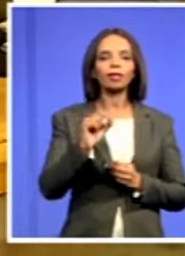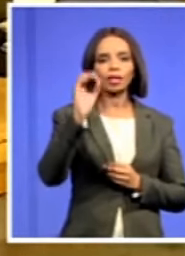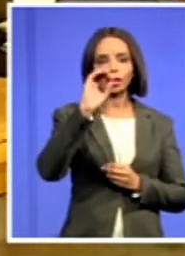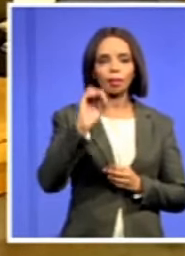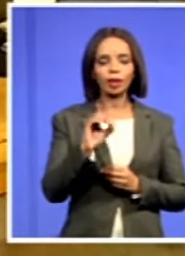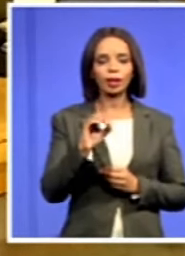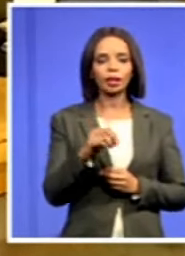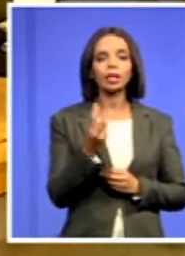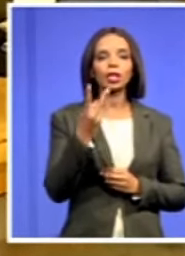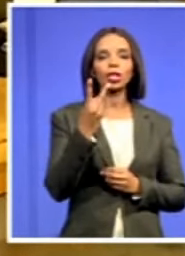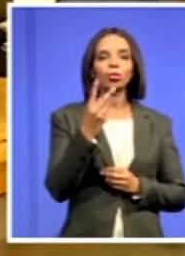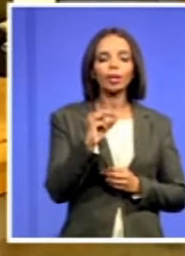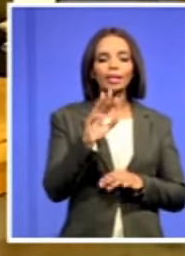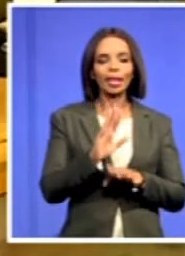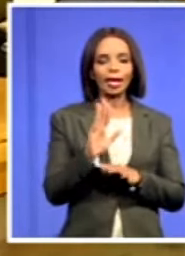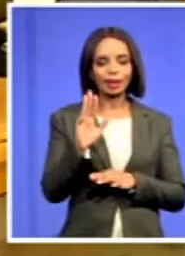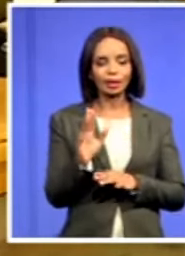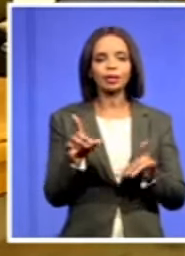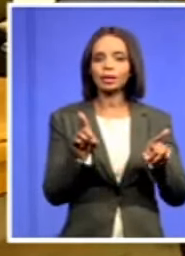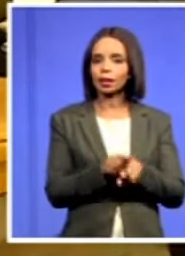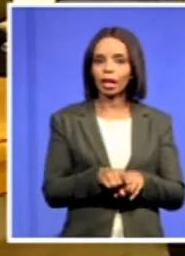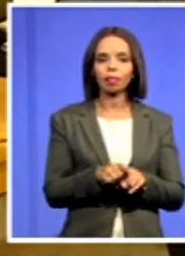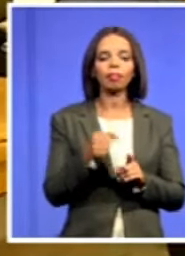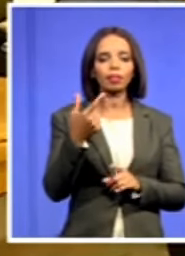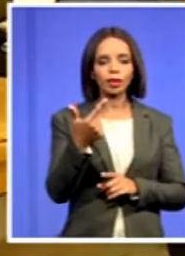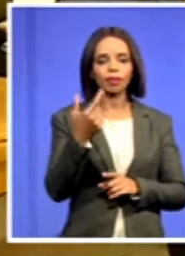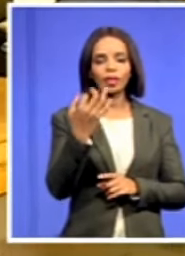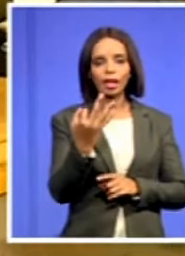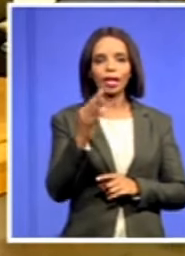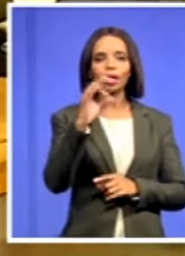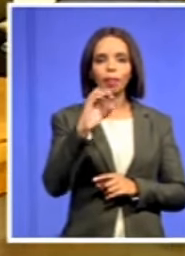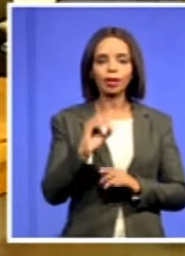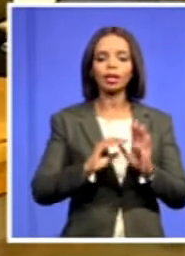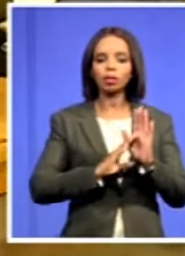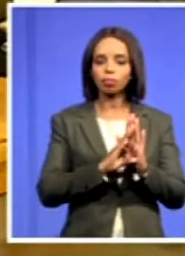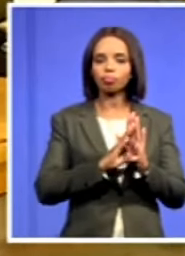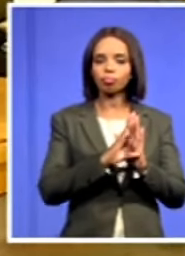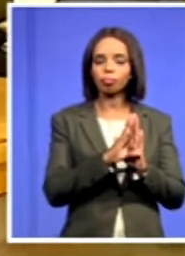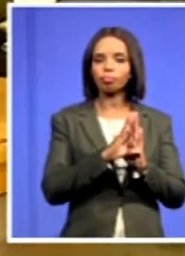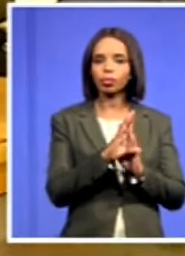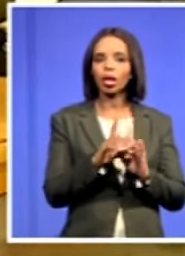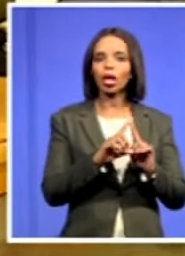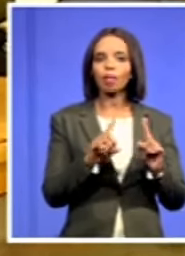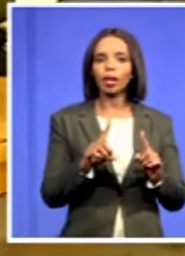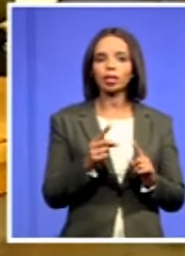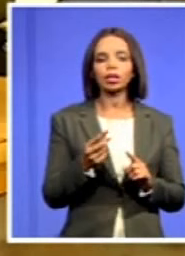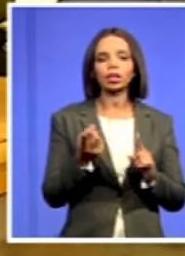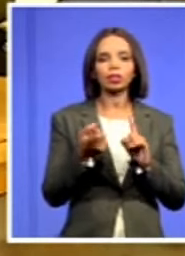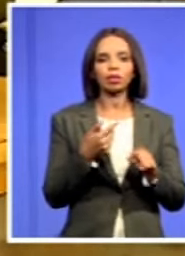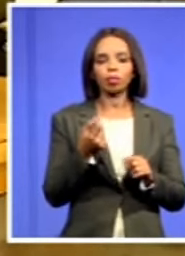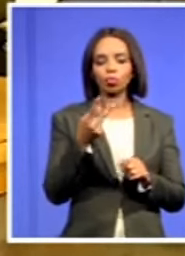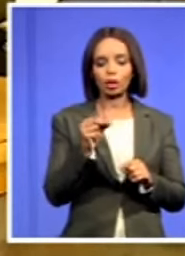in 2019 it also went up to 73%, Desri. But then in 2019 we saw the province declining below